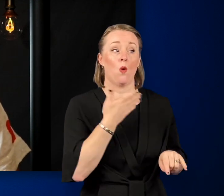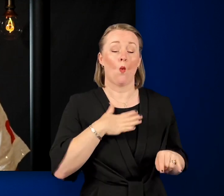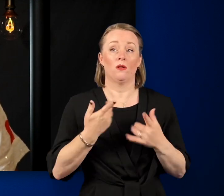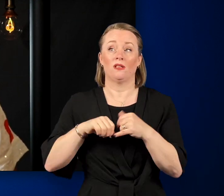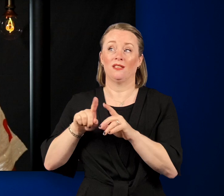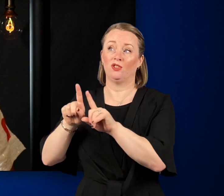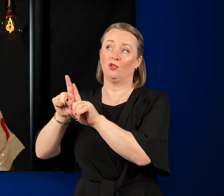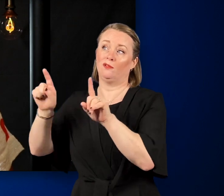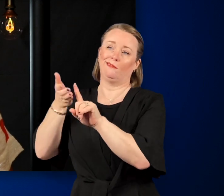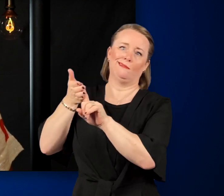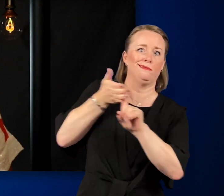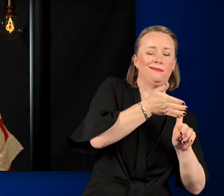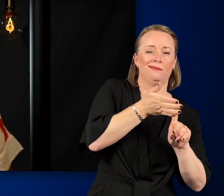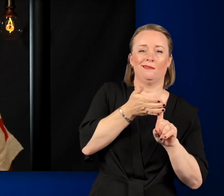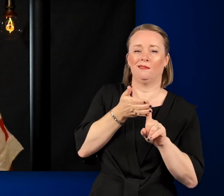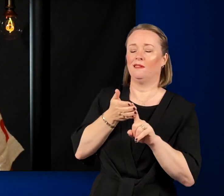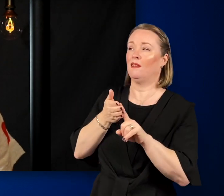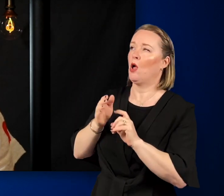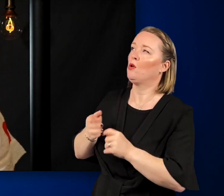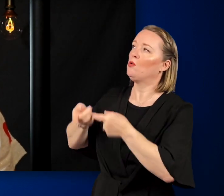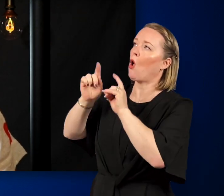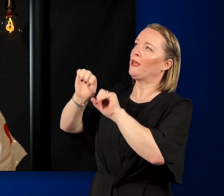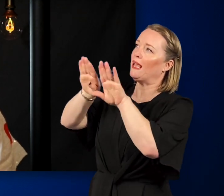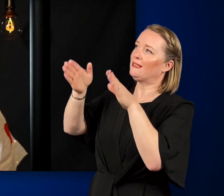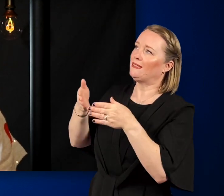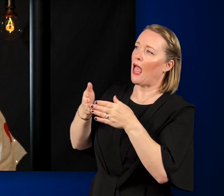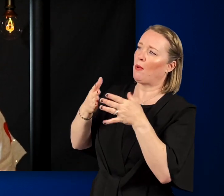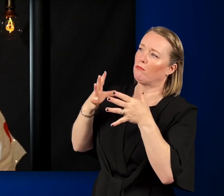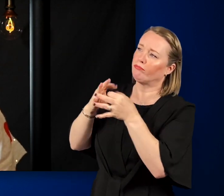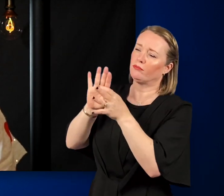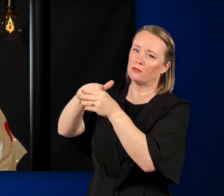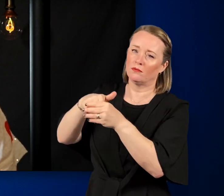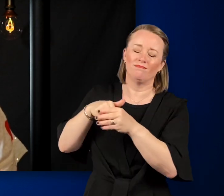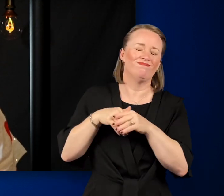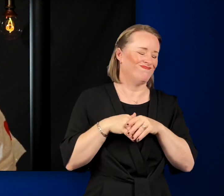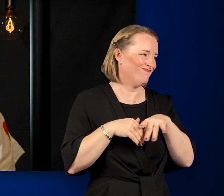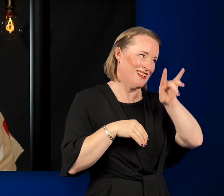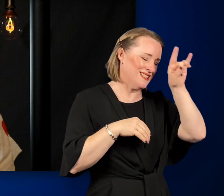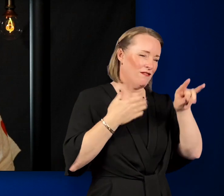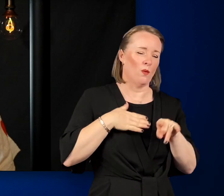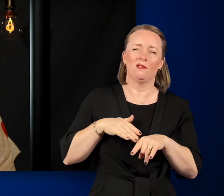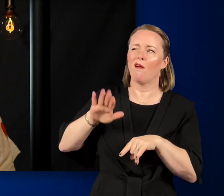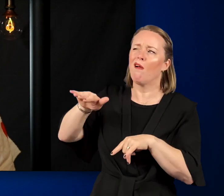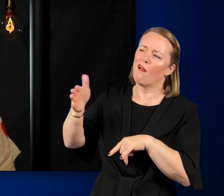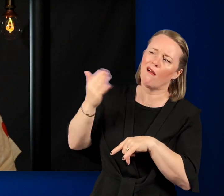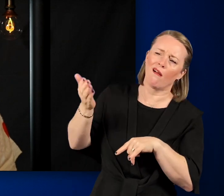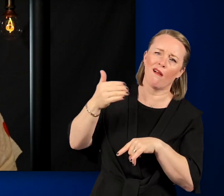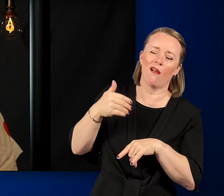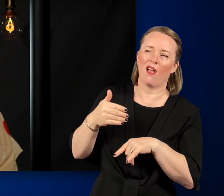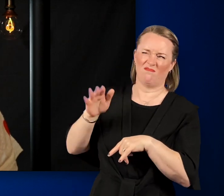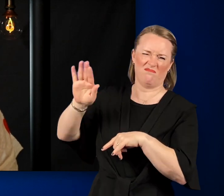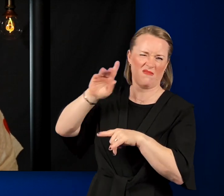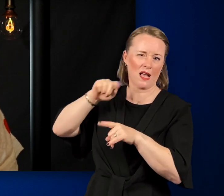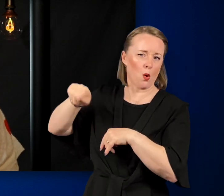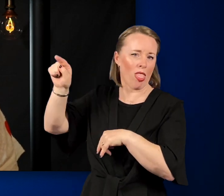wants to tell you that there is a better table, where you'll get it easier and you get what you want, that God doesn't care about you anymore,